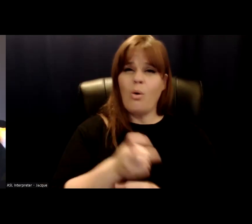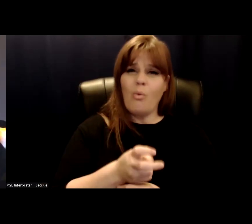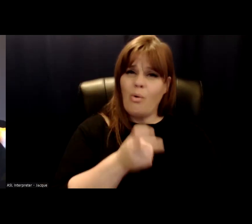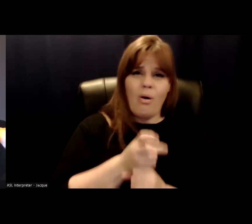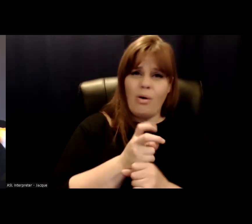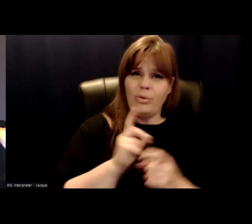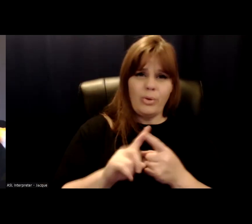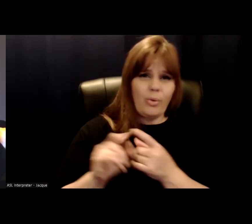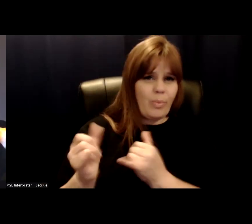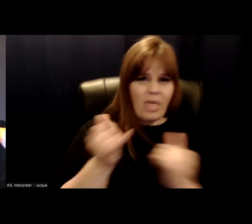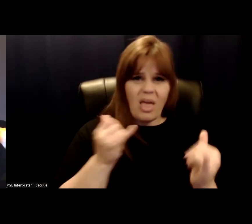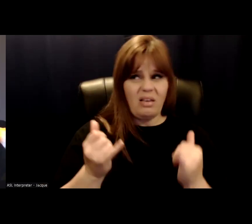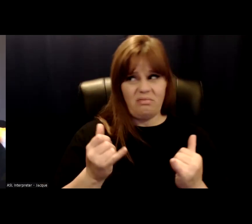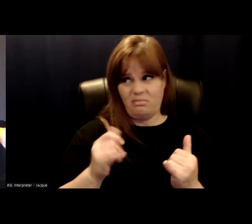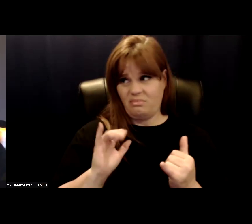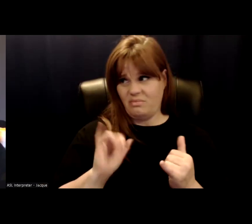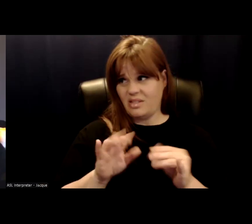play, whether that mattered.